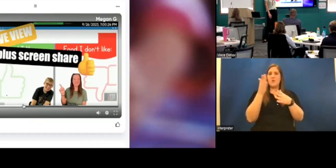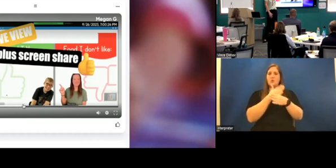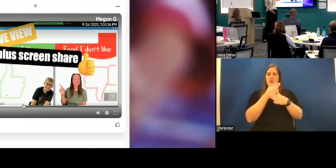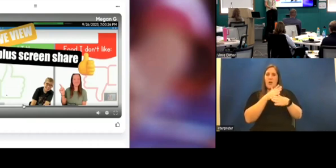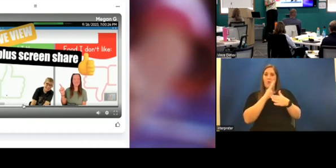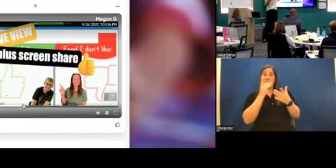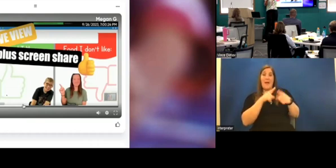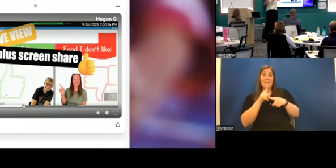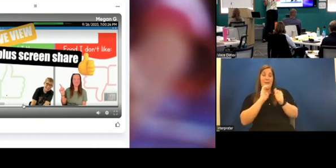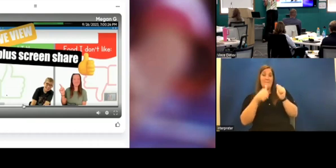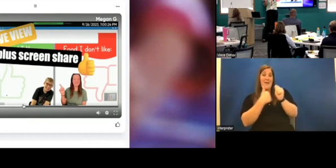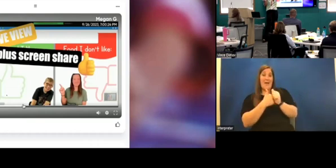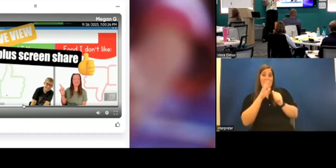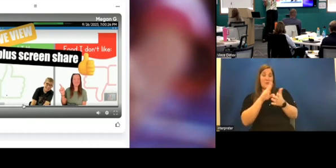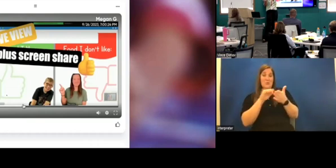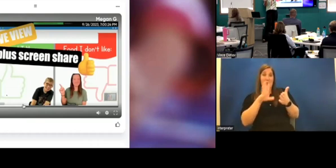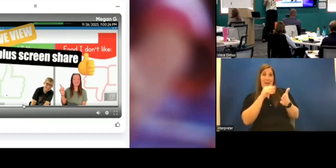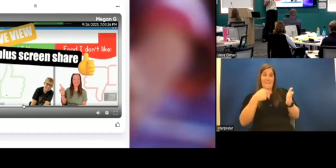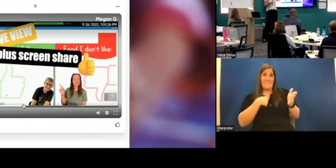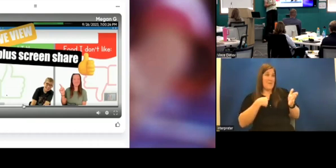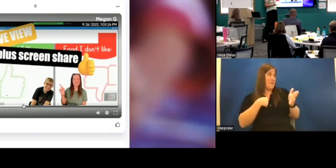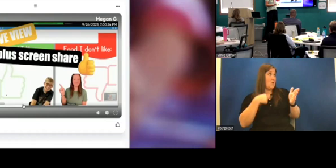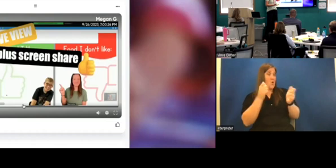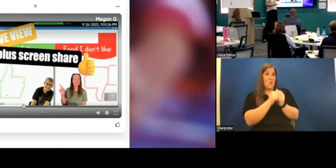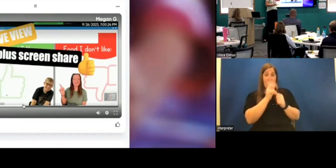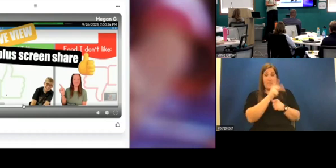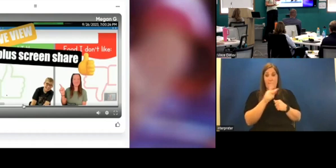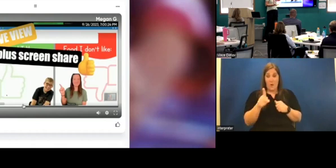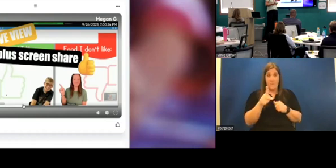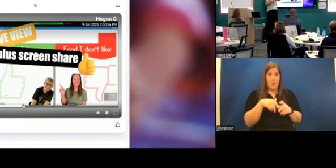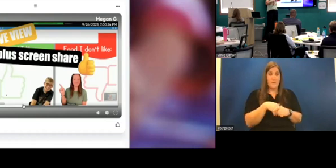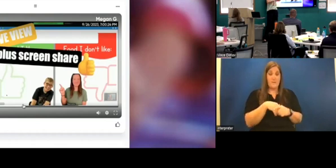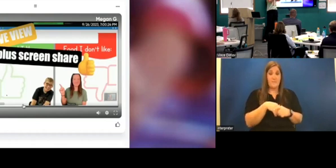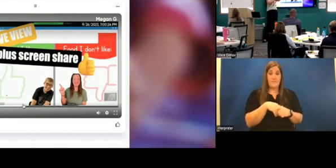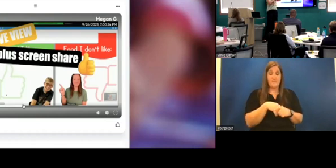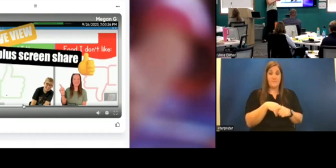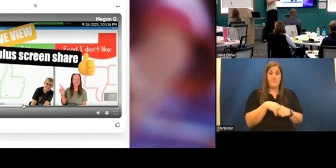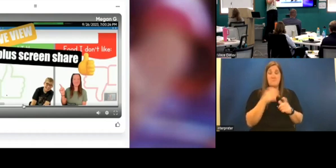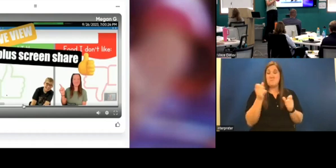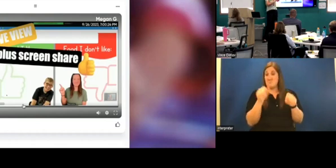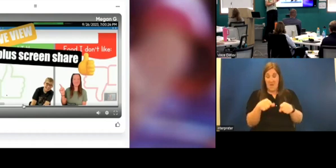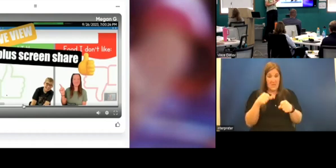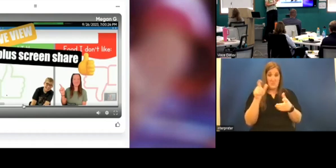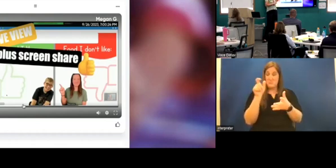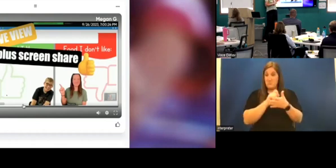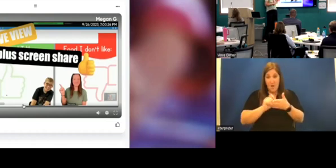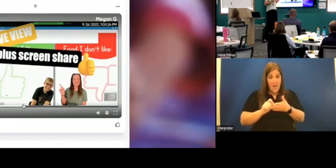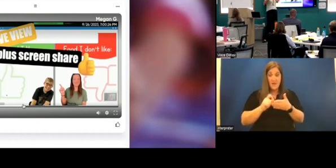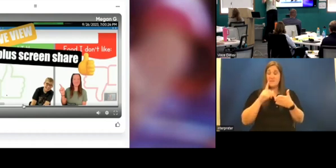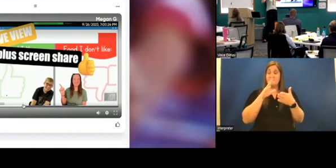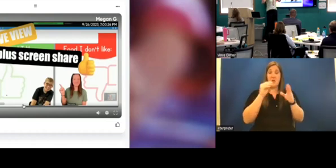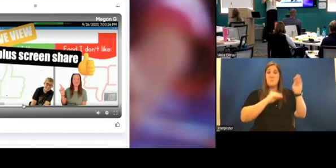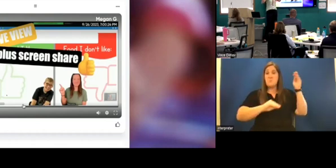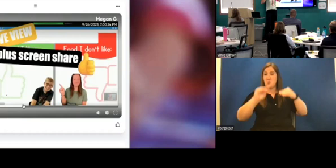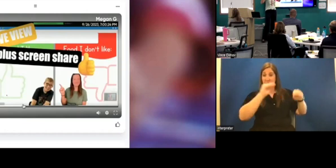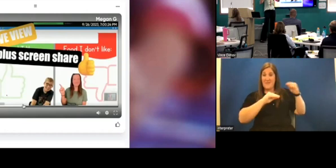now we could, just like it did with the PowerPoint slides, but this is just a website. So I can write on it, I can move things around, all